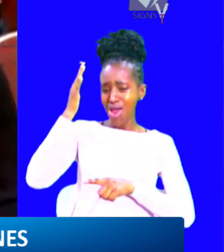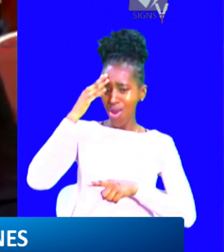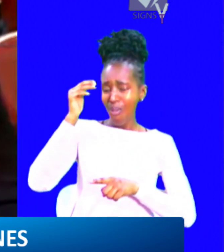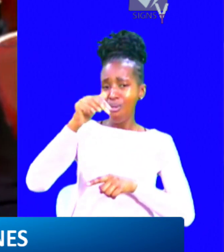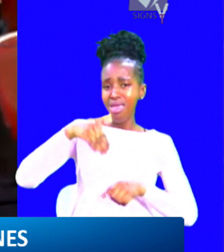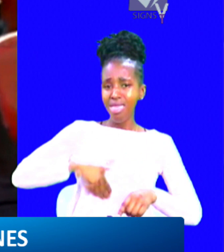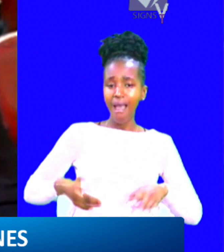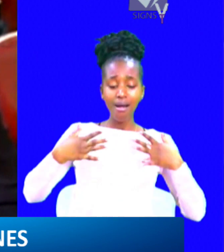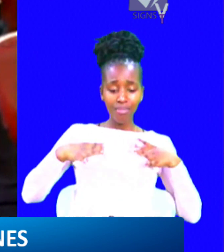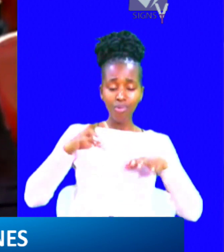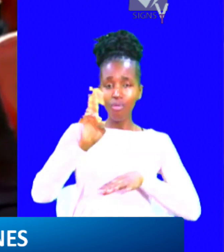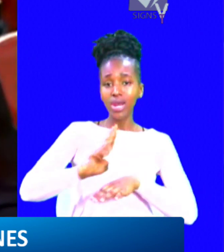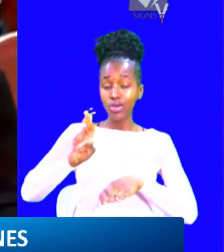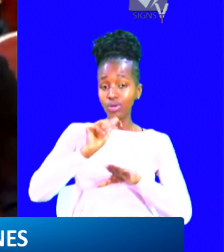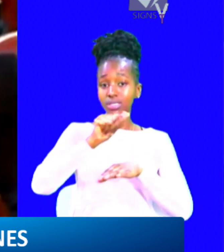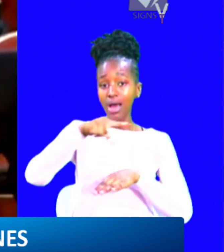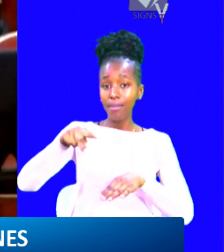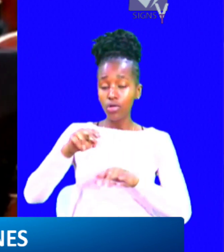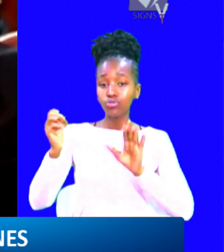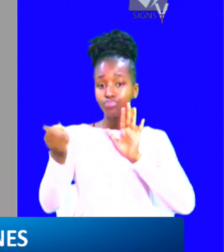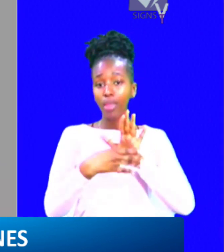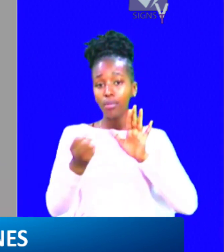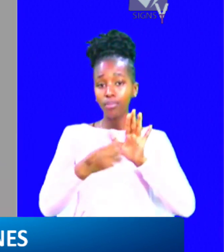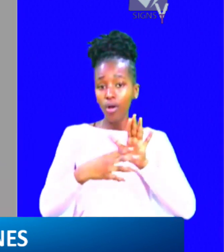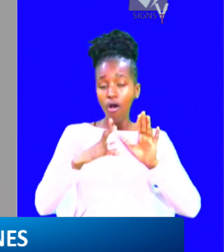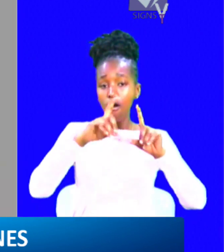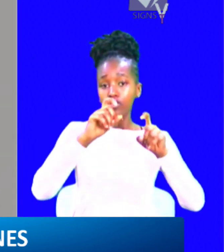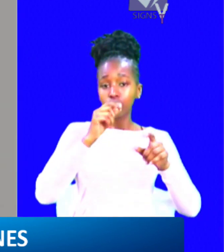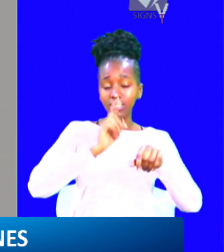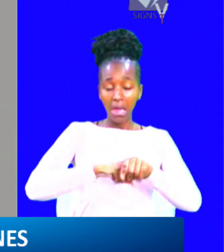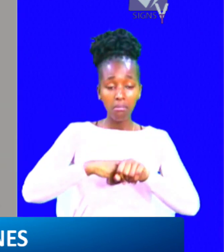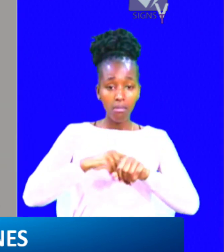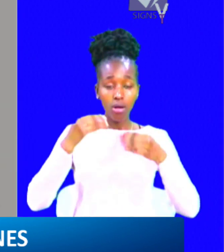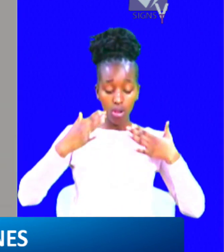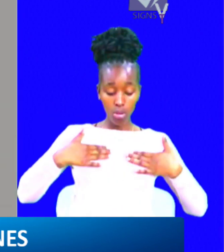same platform to post pictures when they are naked.